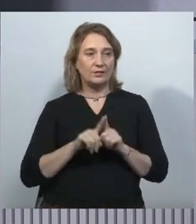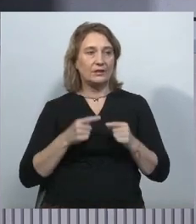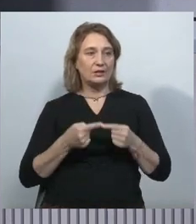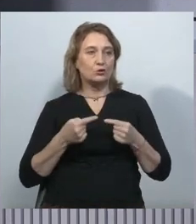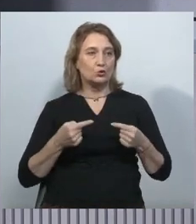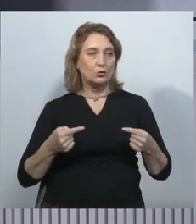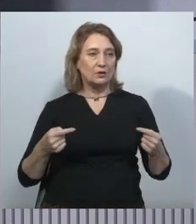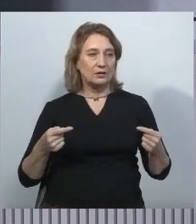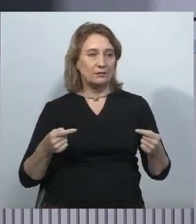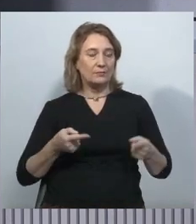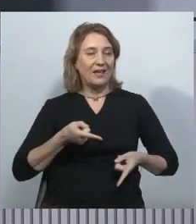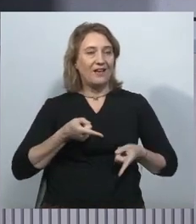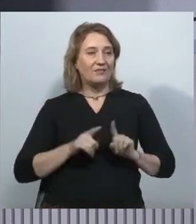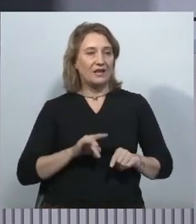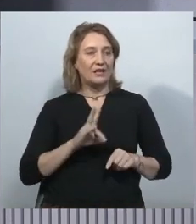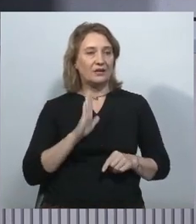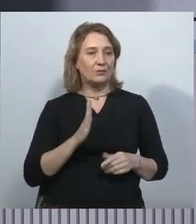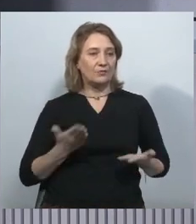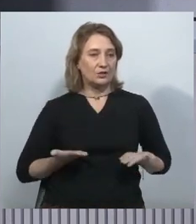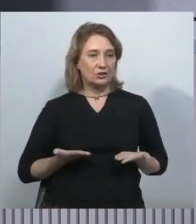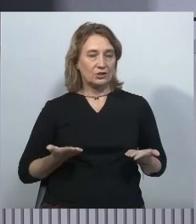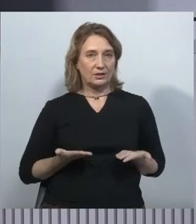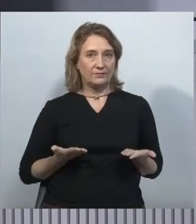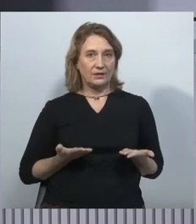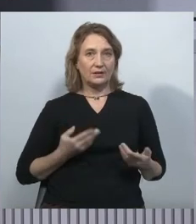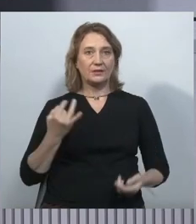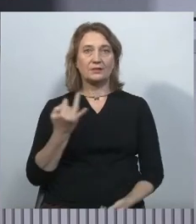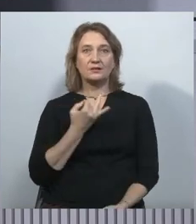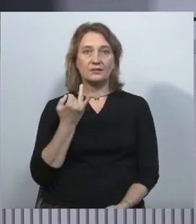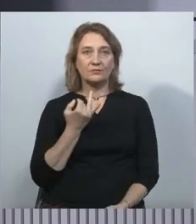teenagers. Maybe it will be especially interesting for them to try such things in real life.